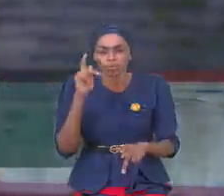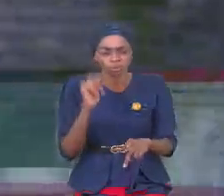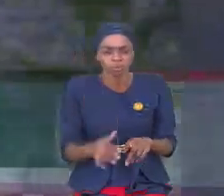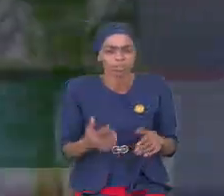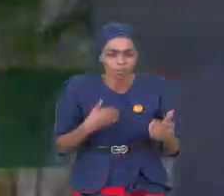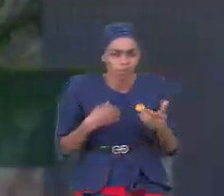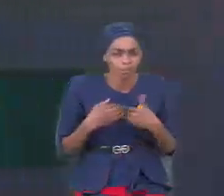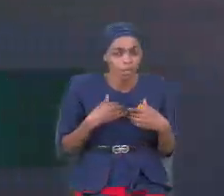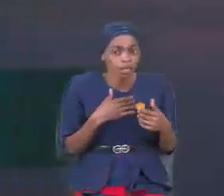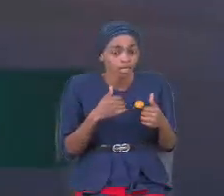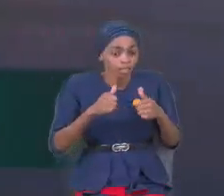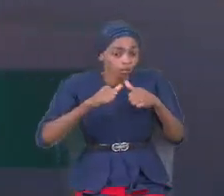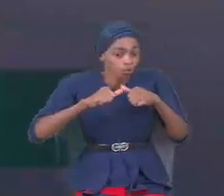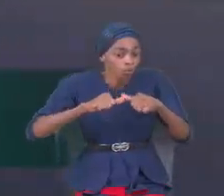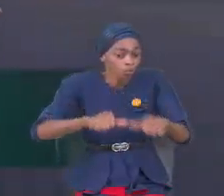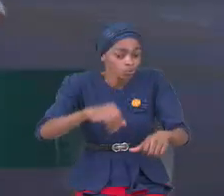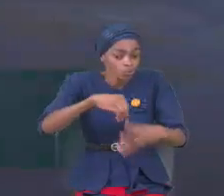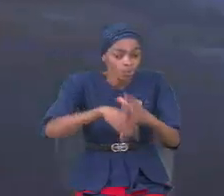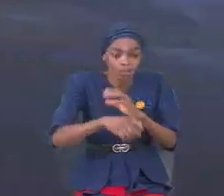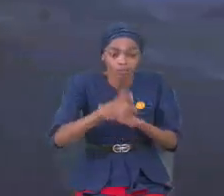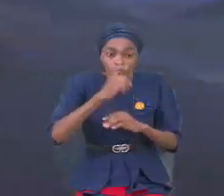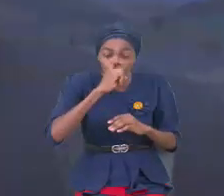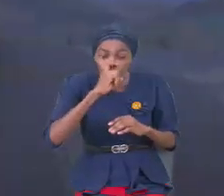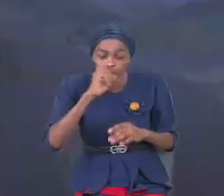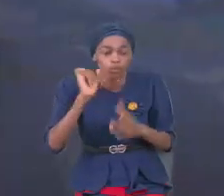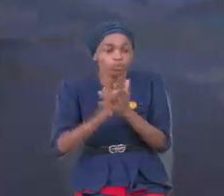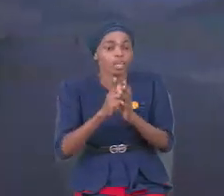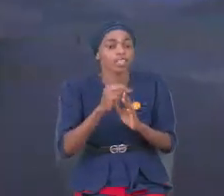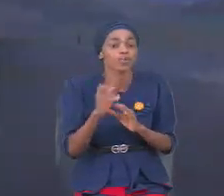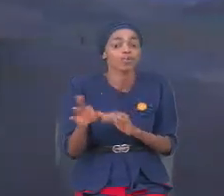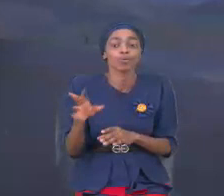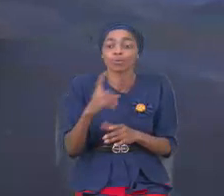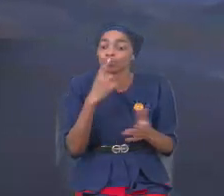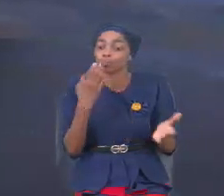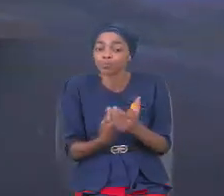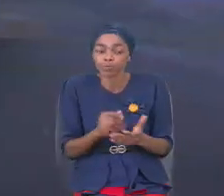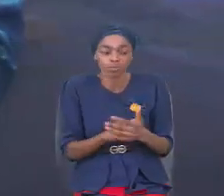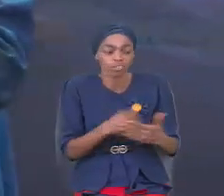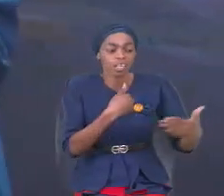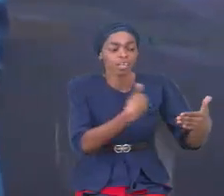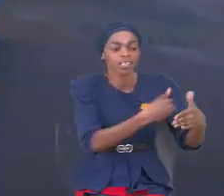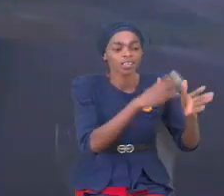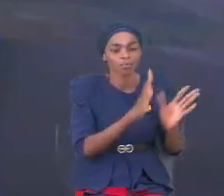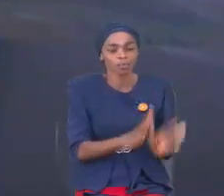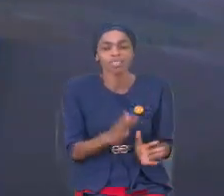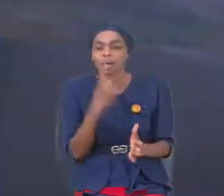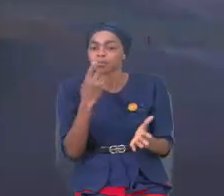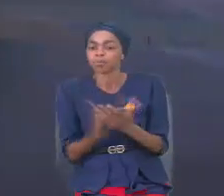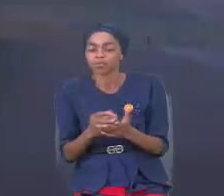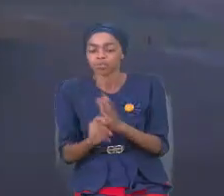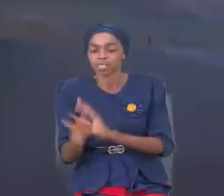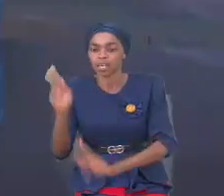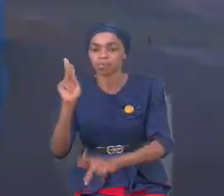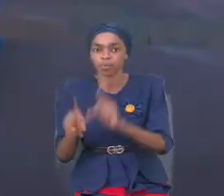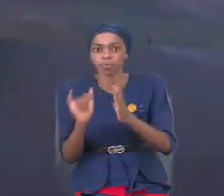and to prove to their members and to prove to their people that what I have been doing to the last